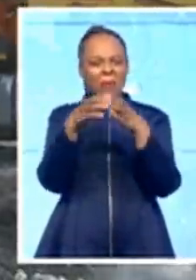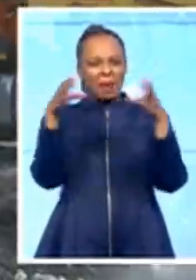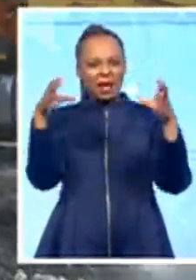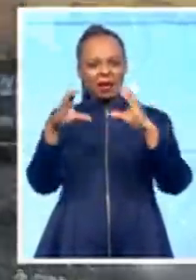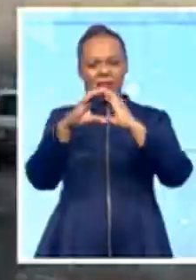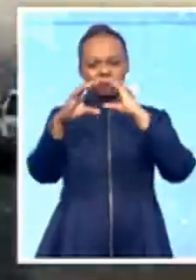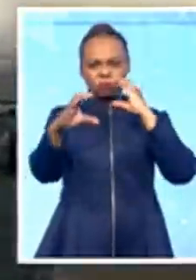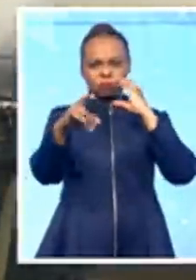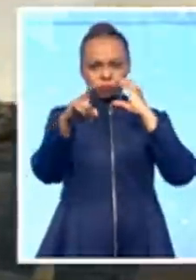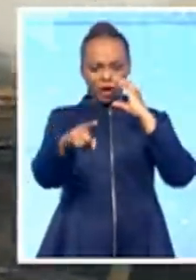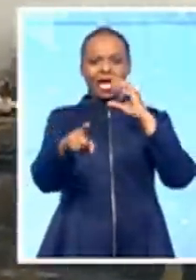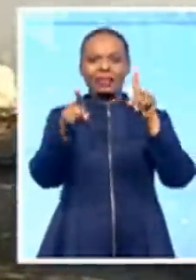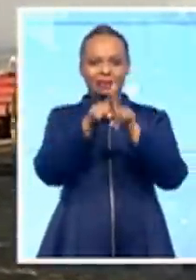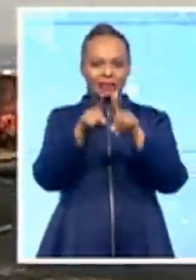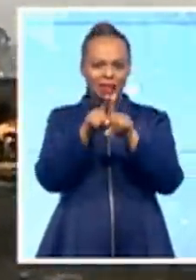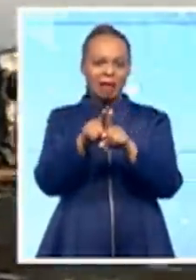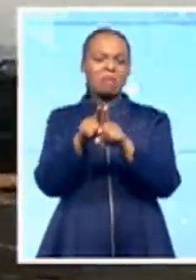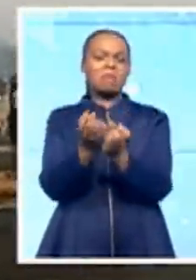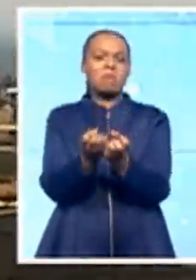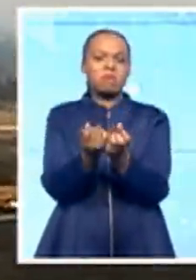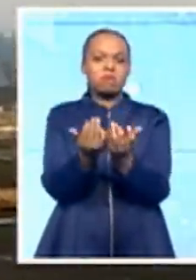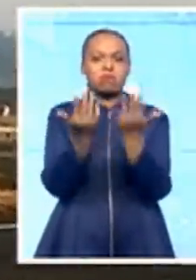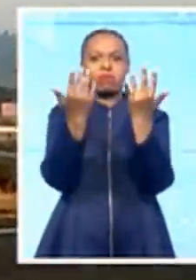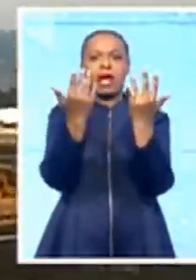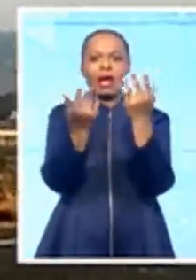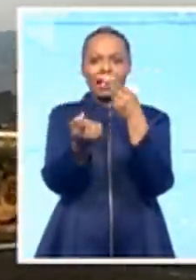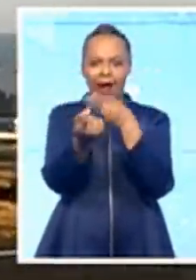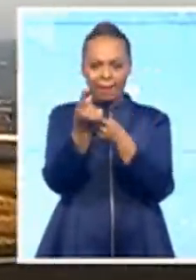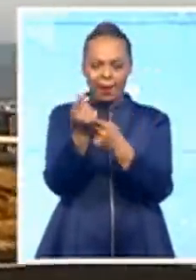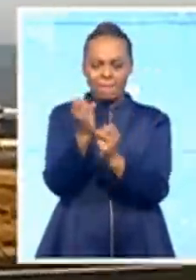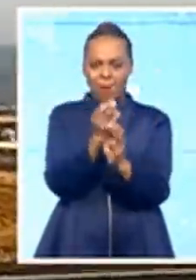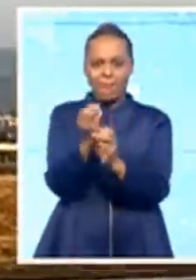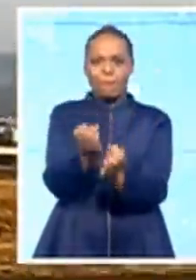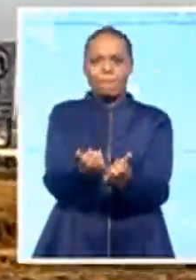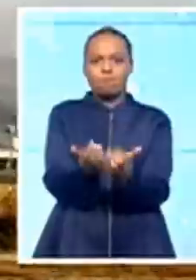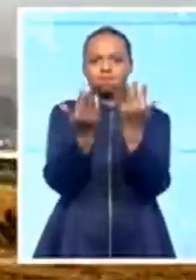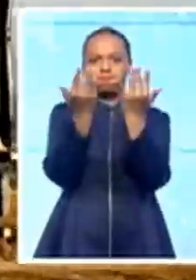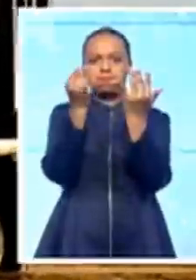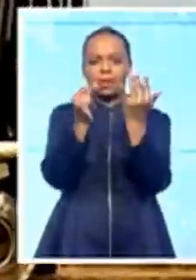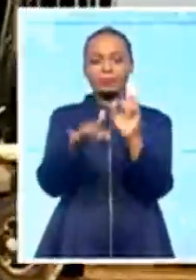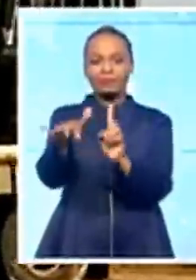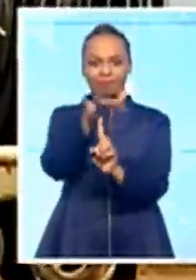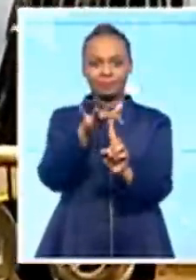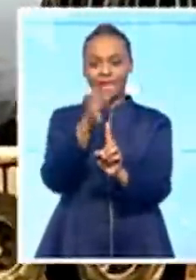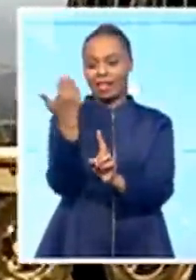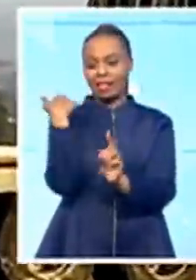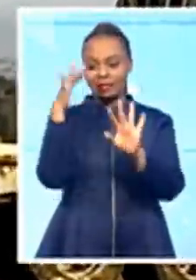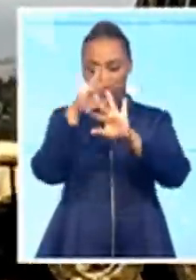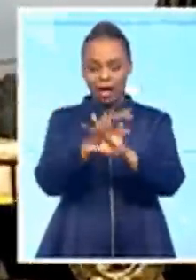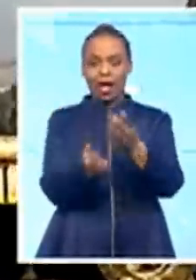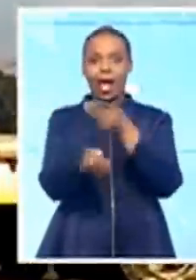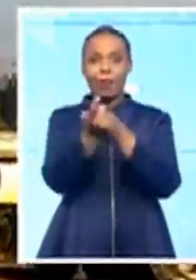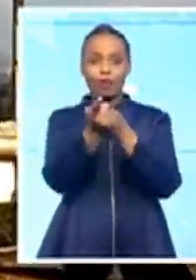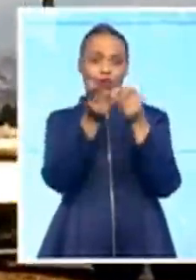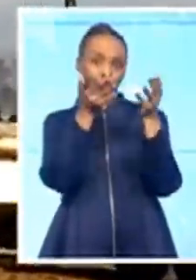That's where Jedley Polter is reporting from. So this is some of the earlier footage that she supplied to us. Stand by, we're going